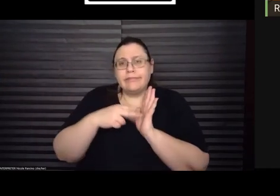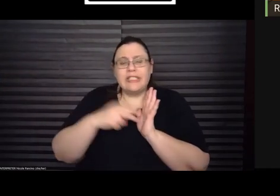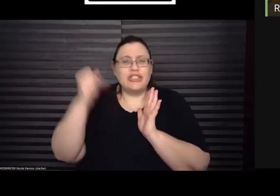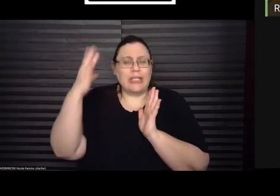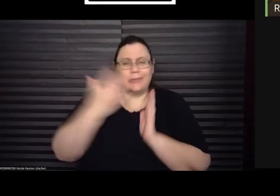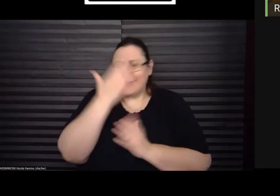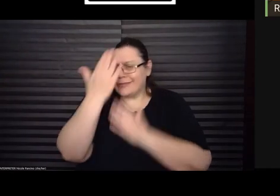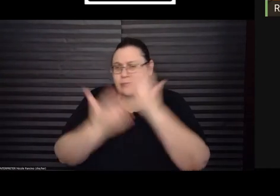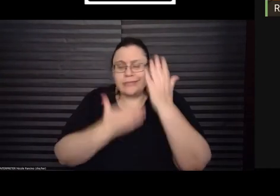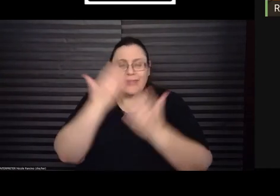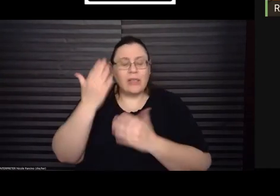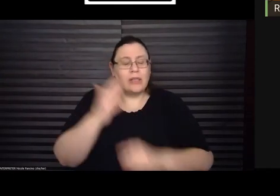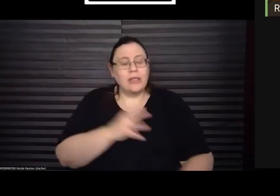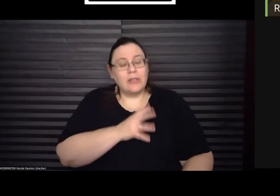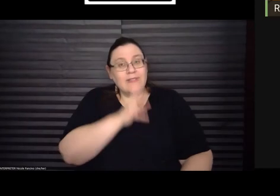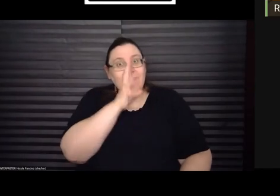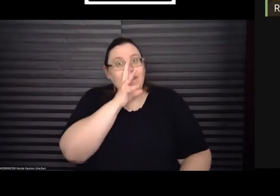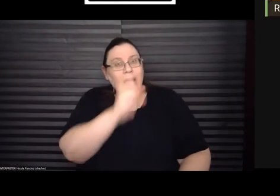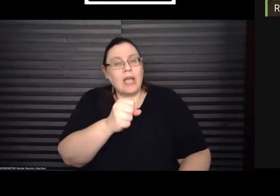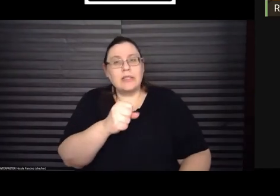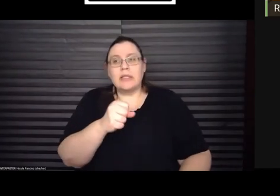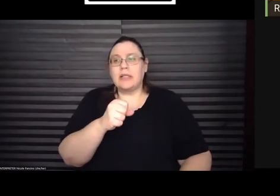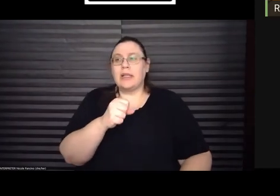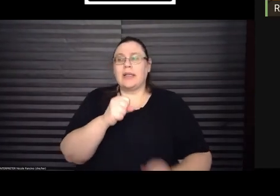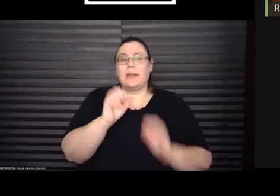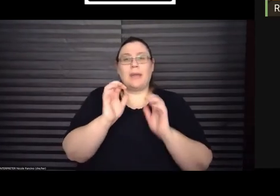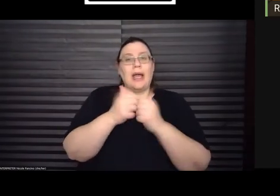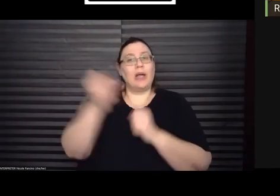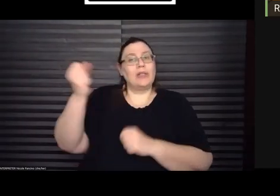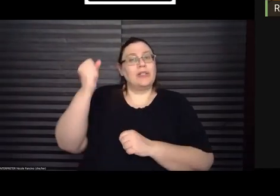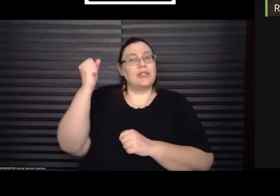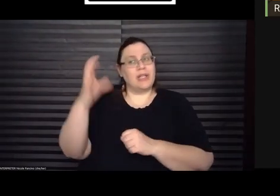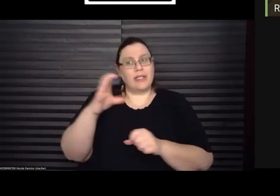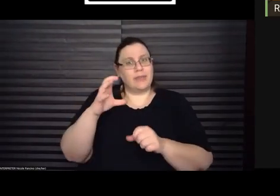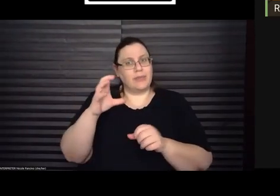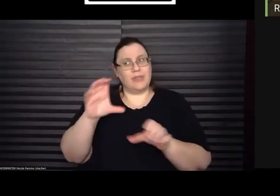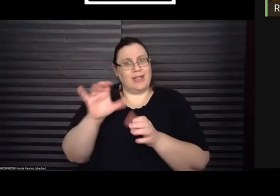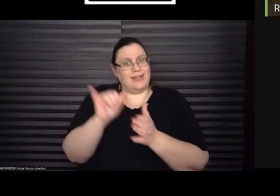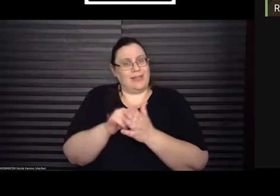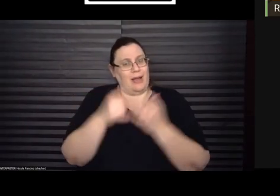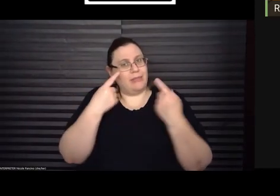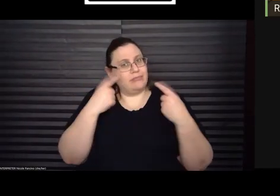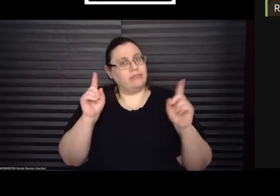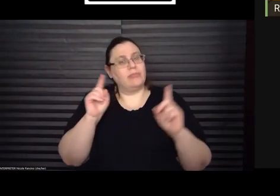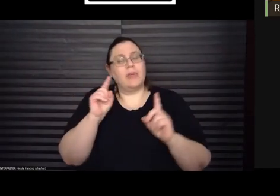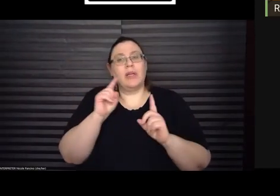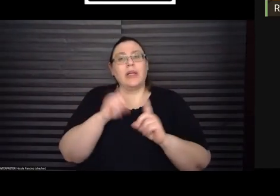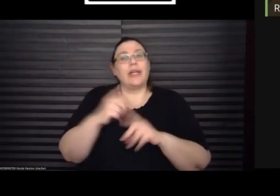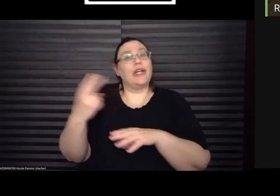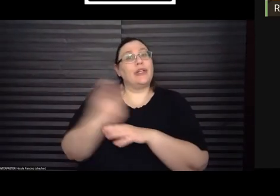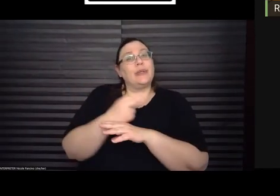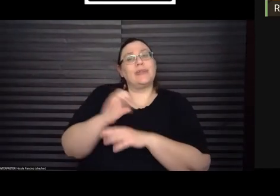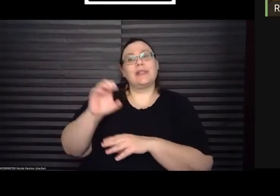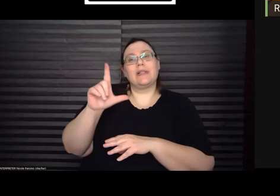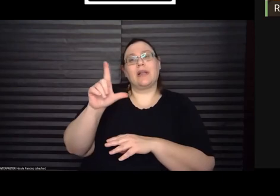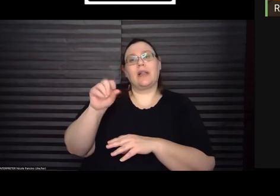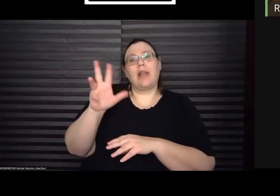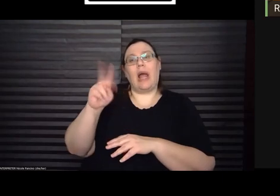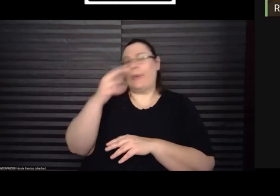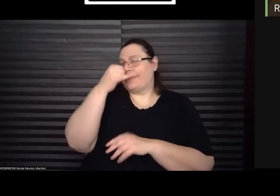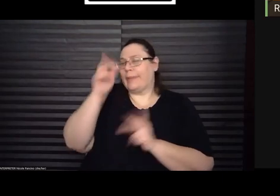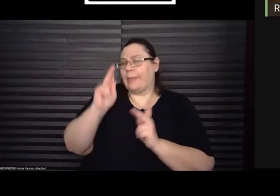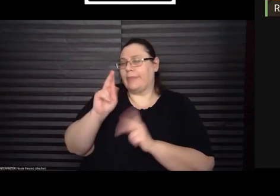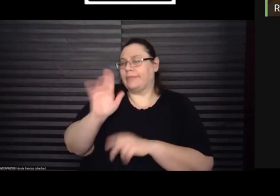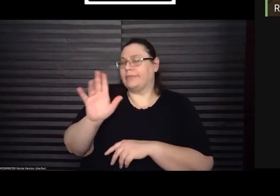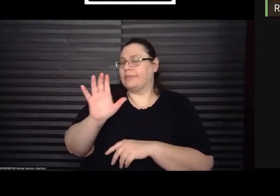reading a lot of Shakespeare, and was fascinated by the, you know, by the way that Shakespeare does this, you know, and uses the